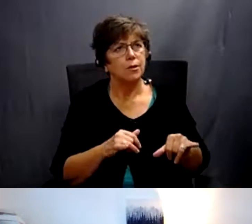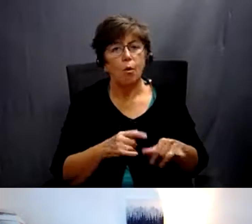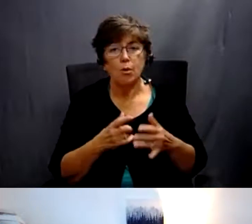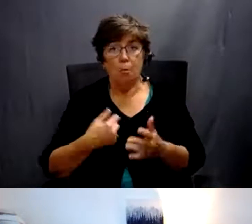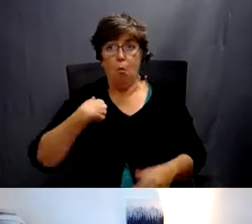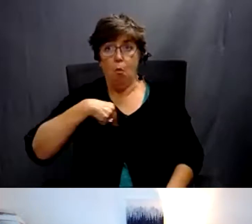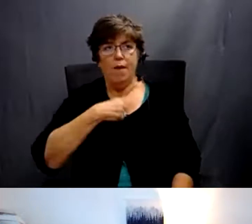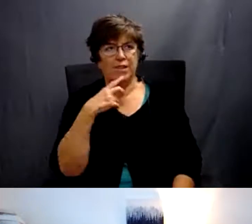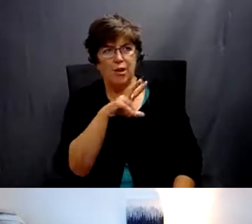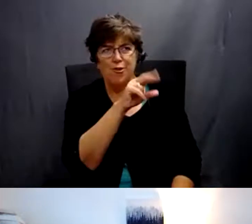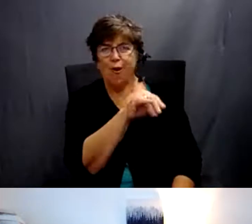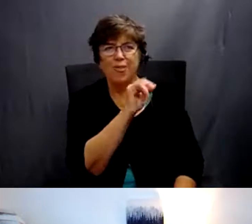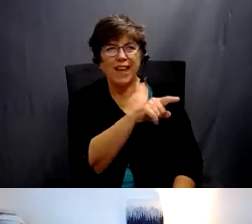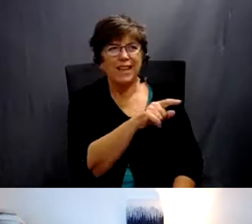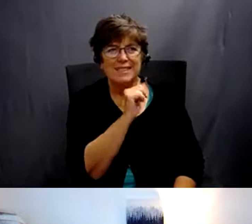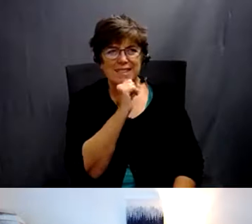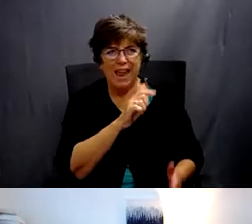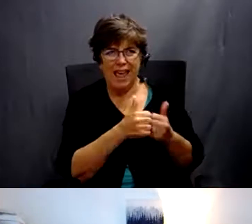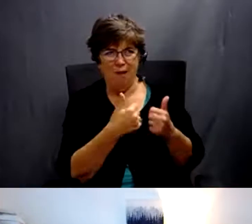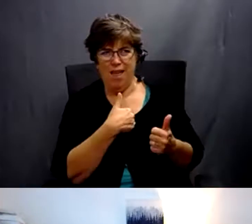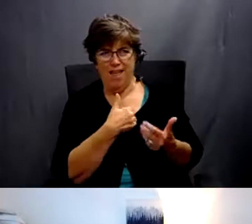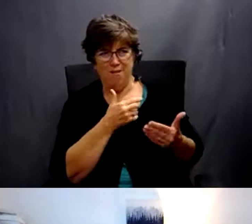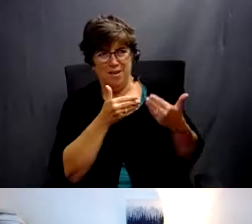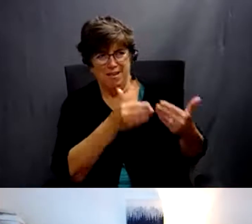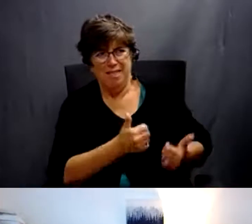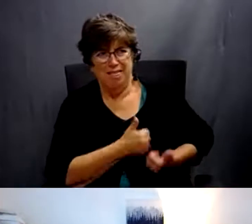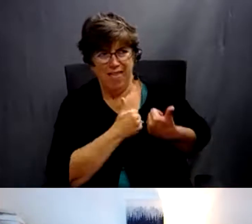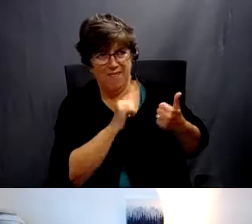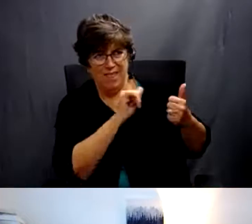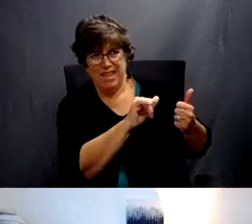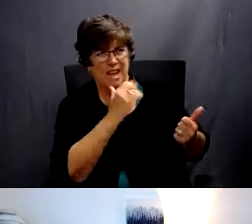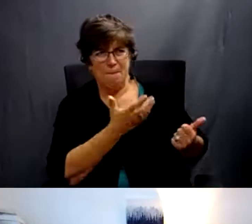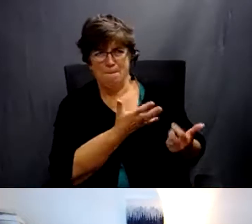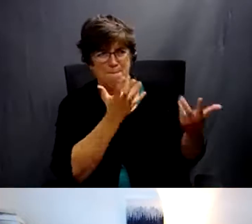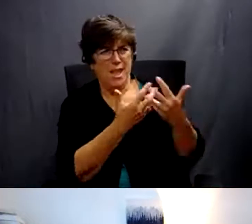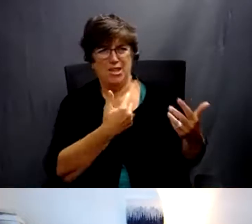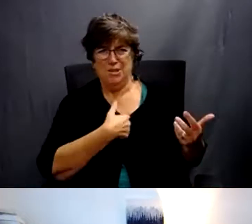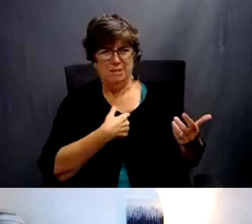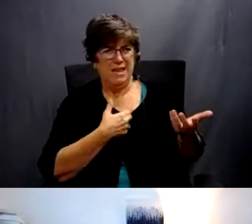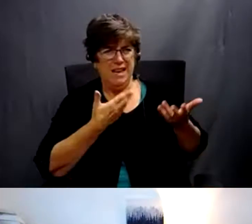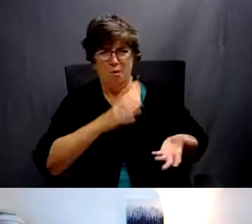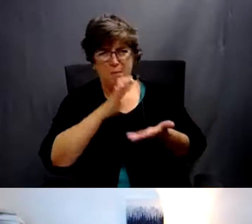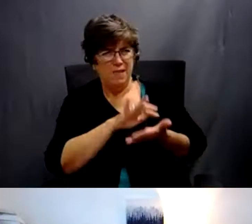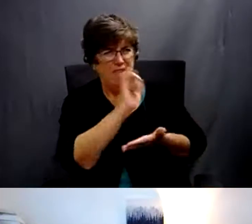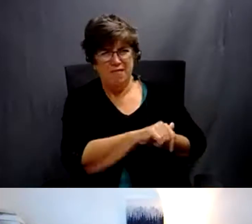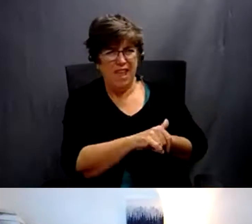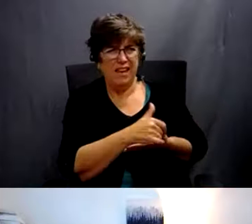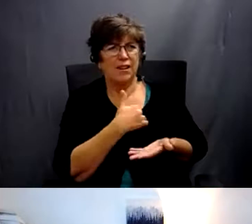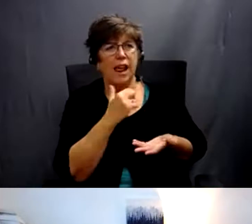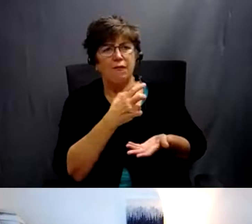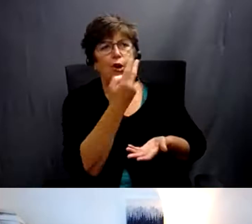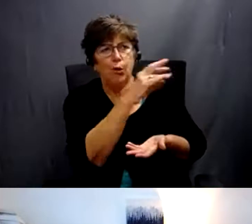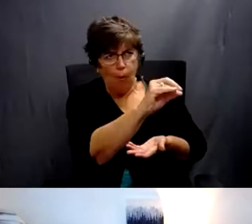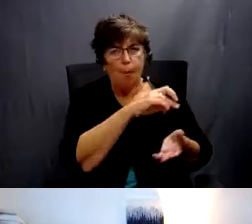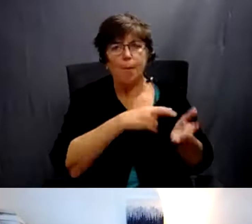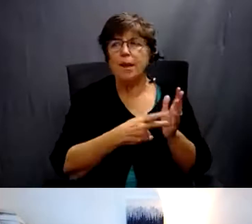not the way I am, that's not who I am, that's not what I believe, can open the door for